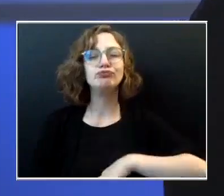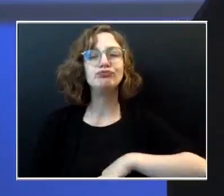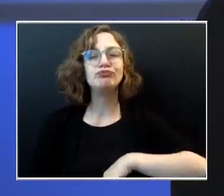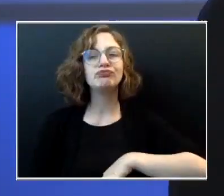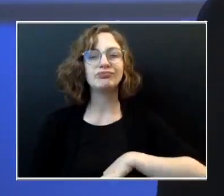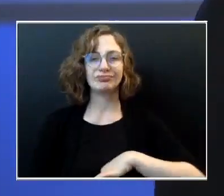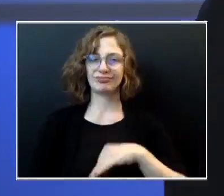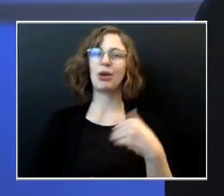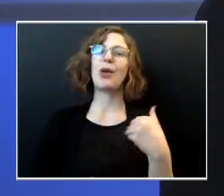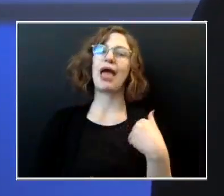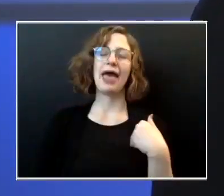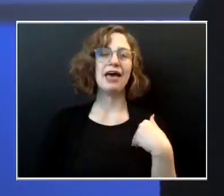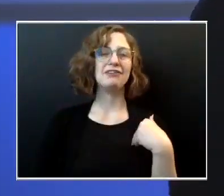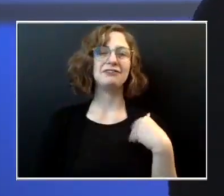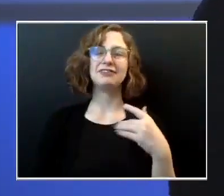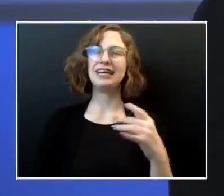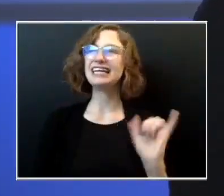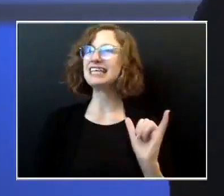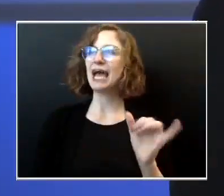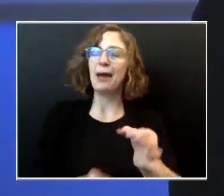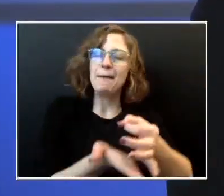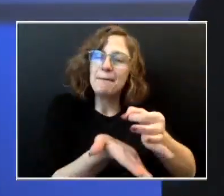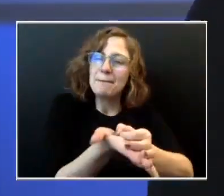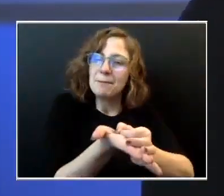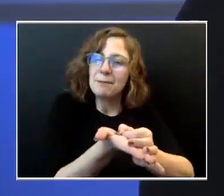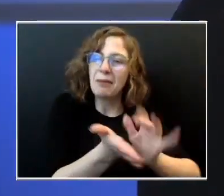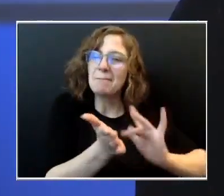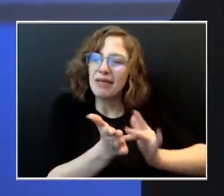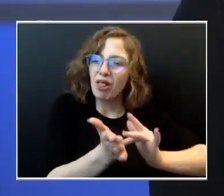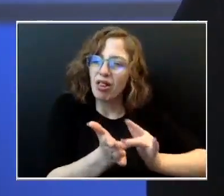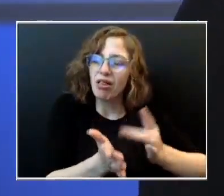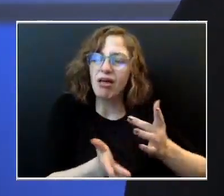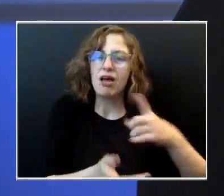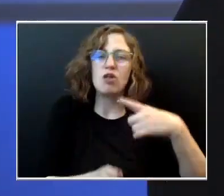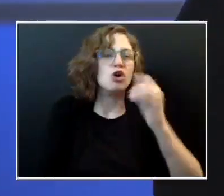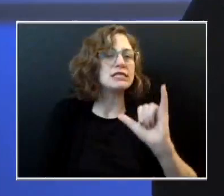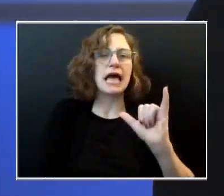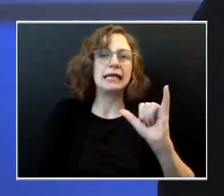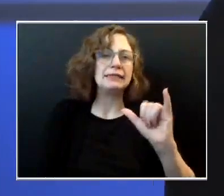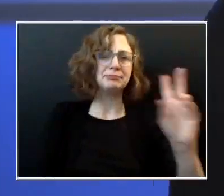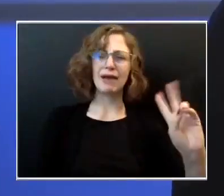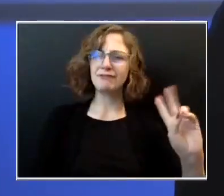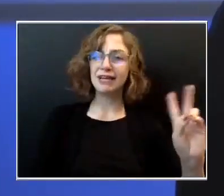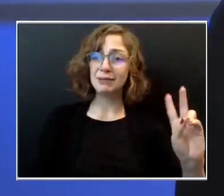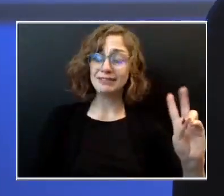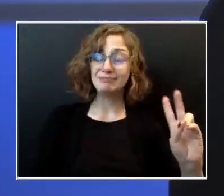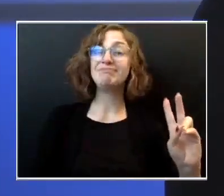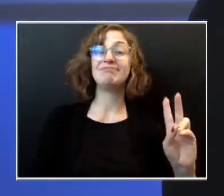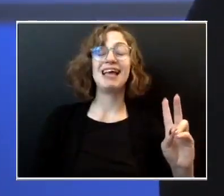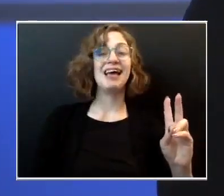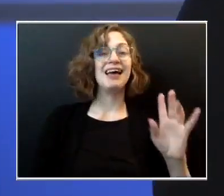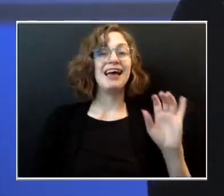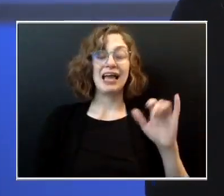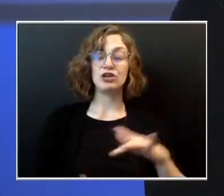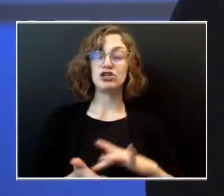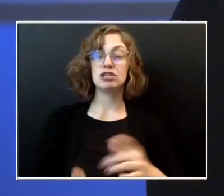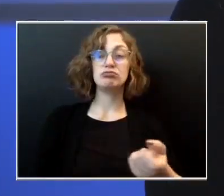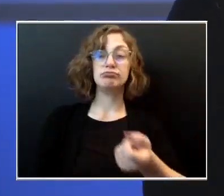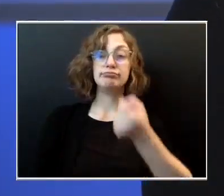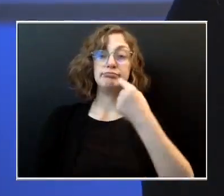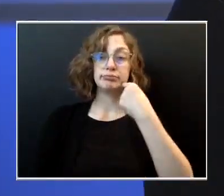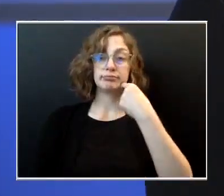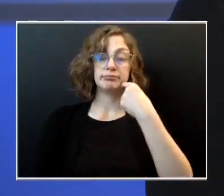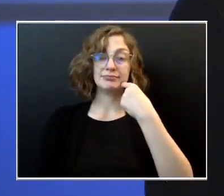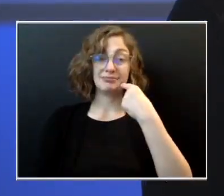They're about this size, a little smaller than a multivitamin. And you just take them like you would take any other pill, and we can actually measure core